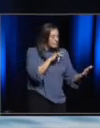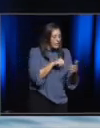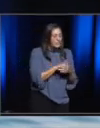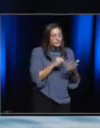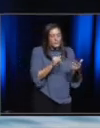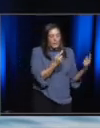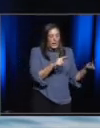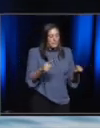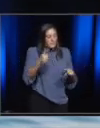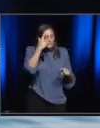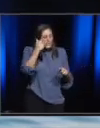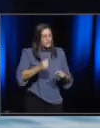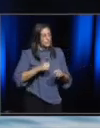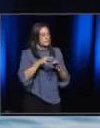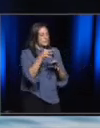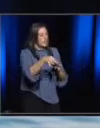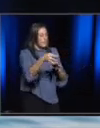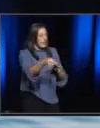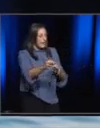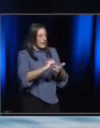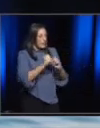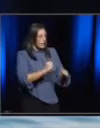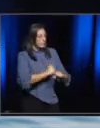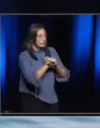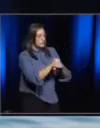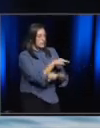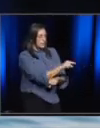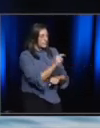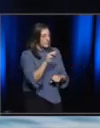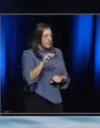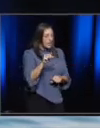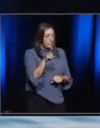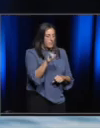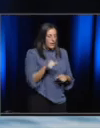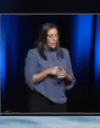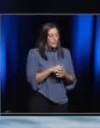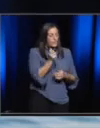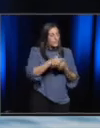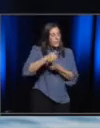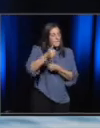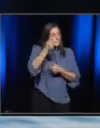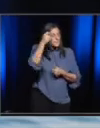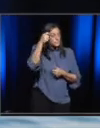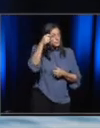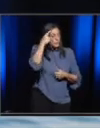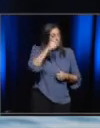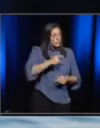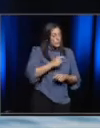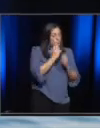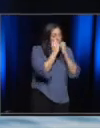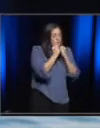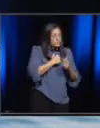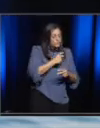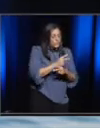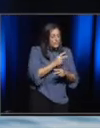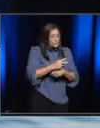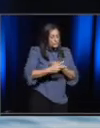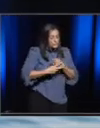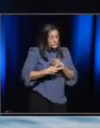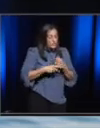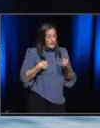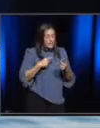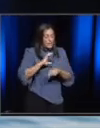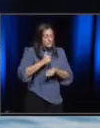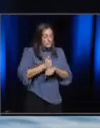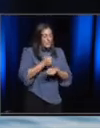world. Our story is not a unique one, sadly. The Minister of Conservation proposed protection measures in 2001, which were